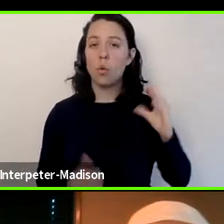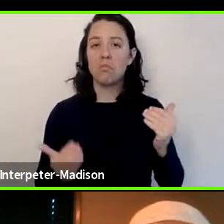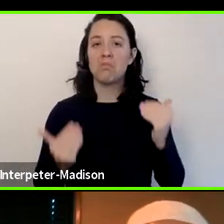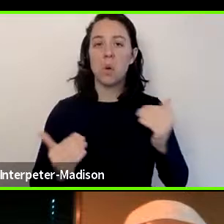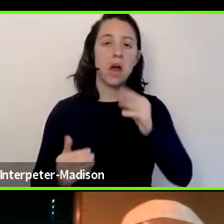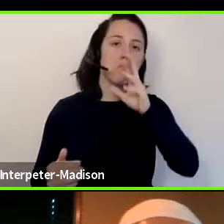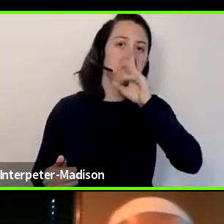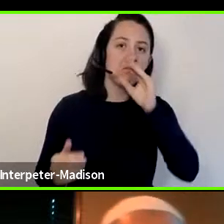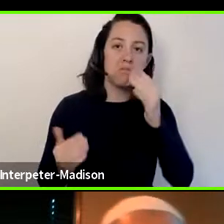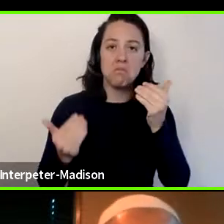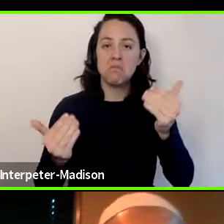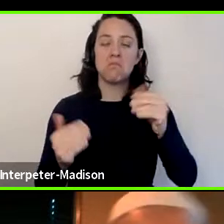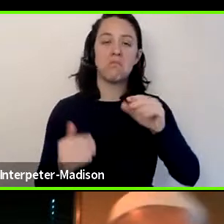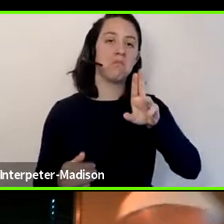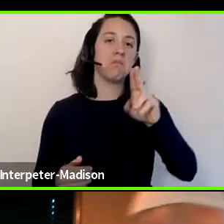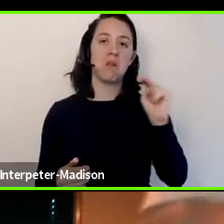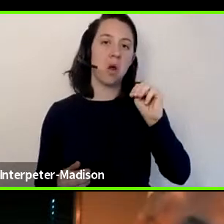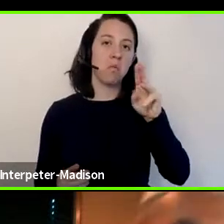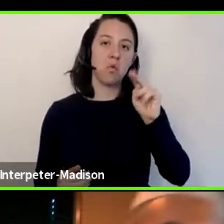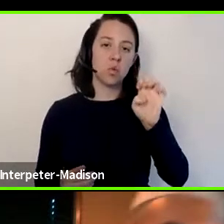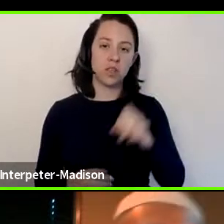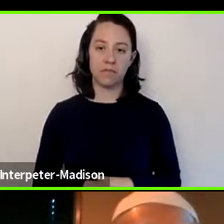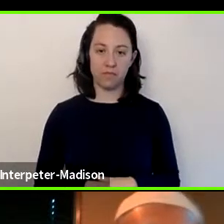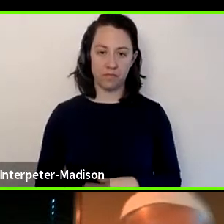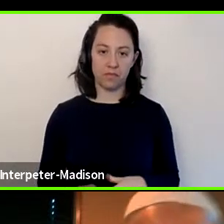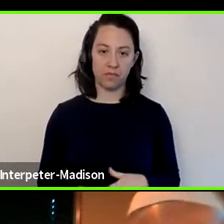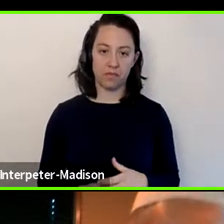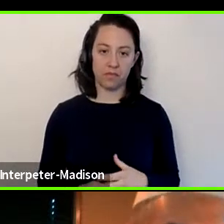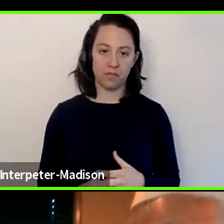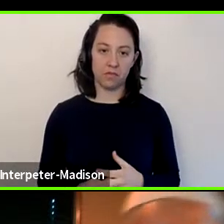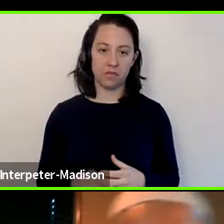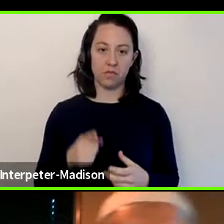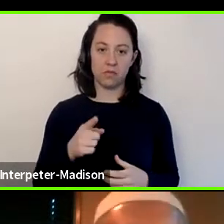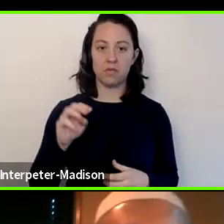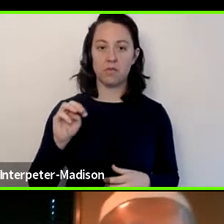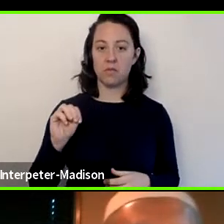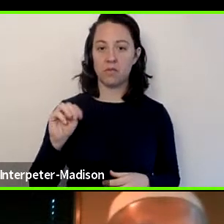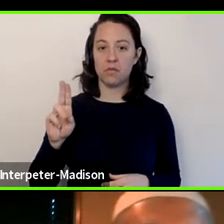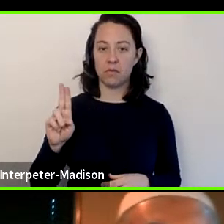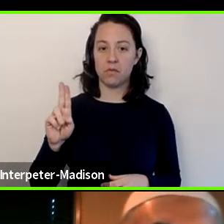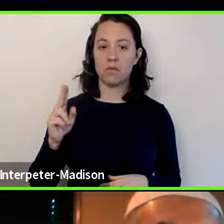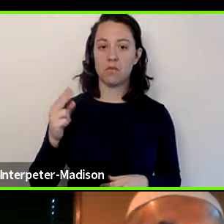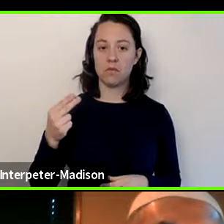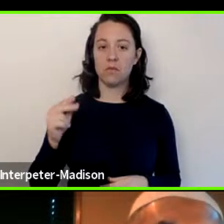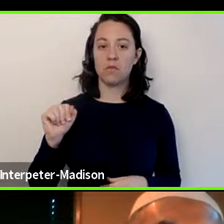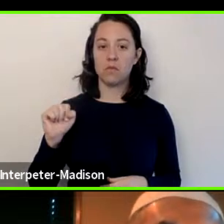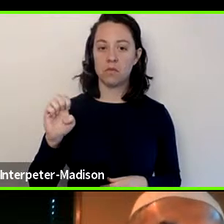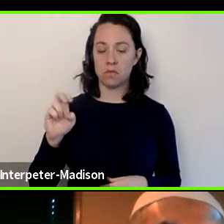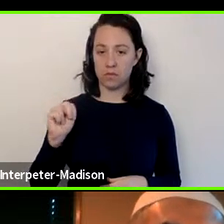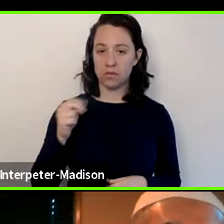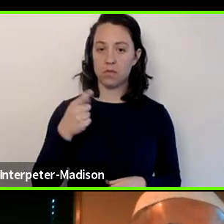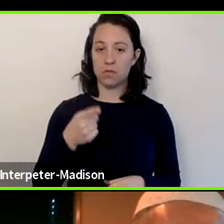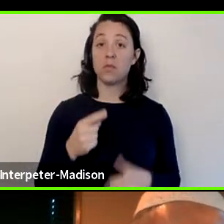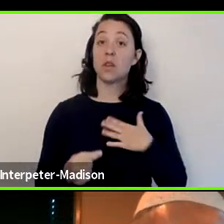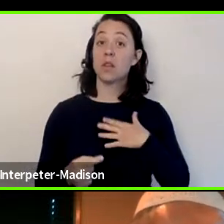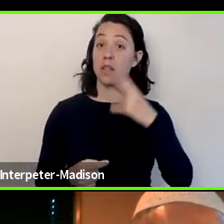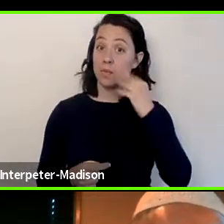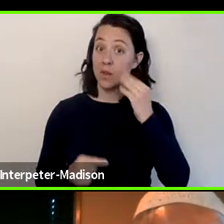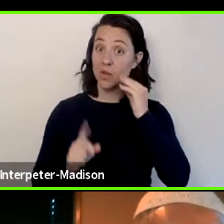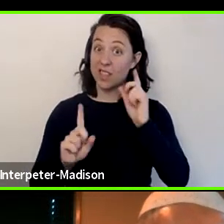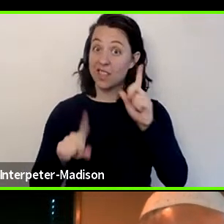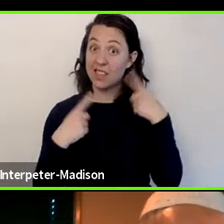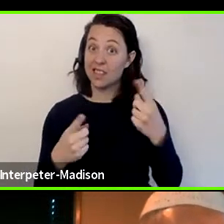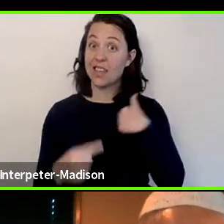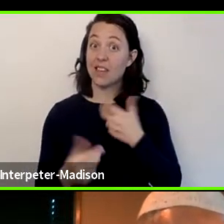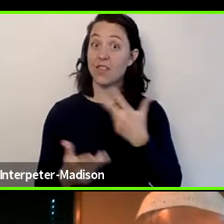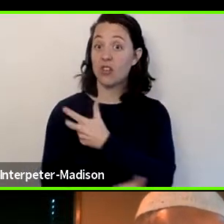share. If I may, please, because with my experience, actually, since I've been vaccinated and